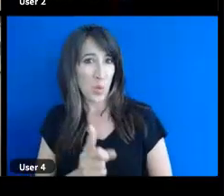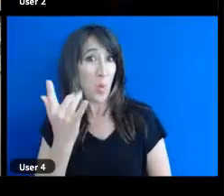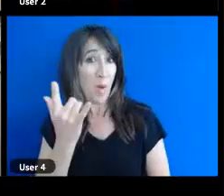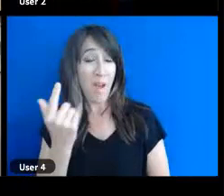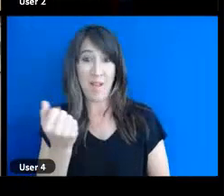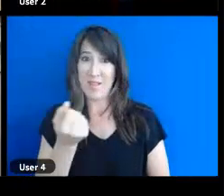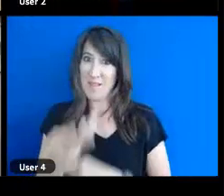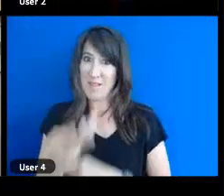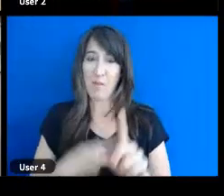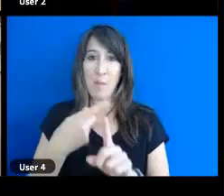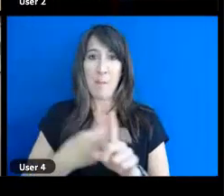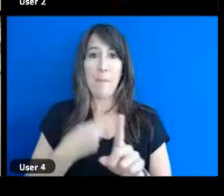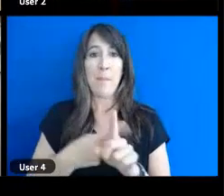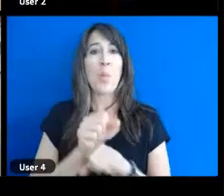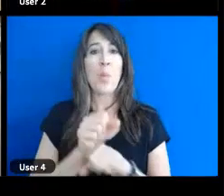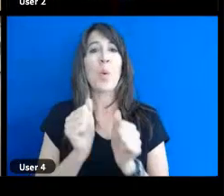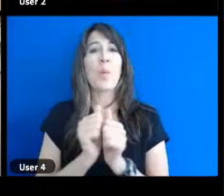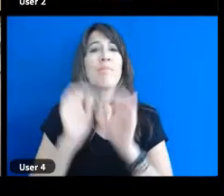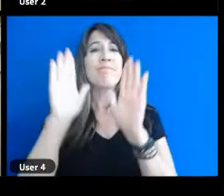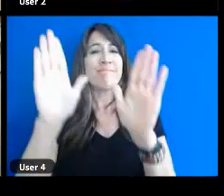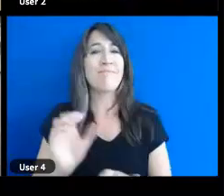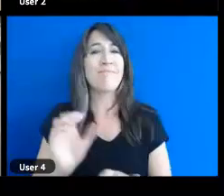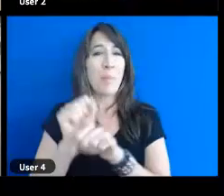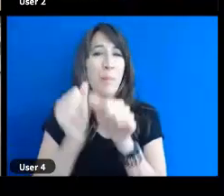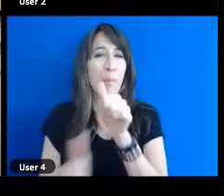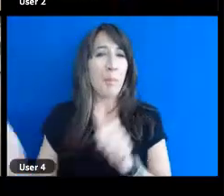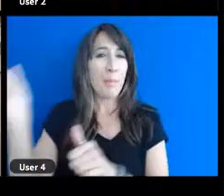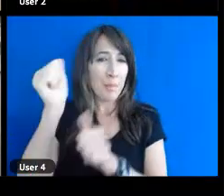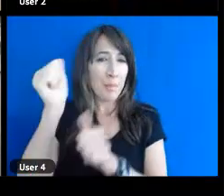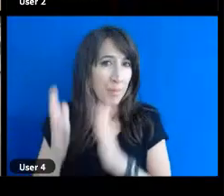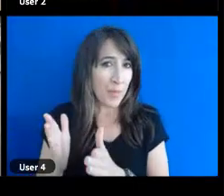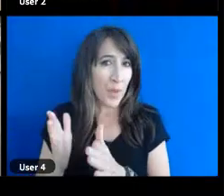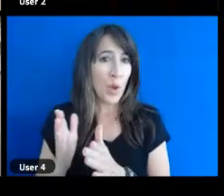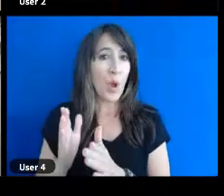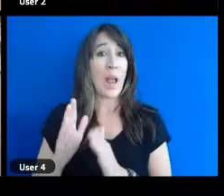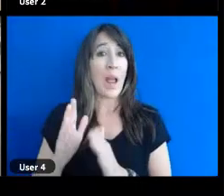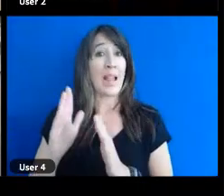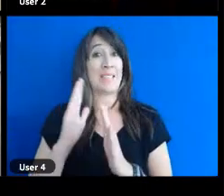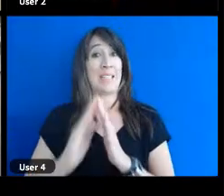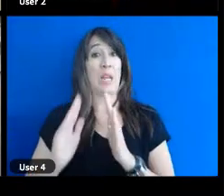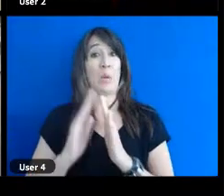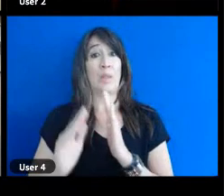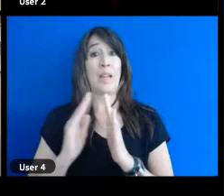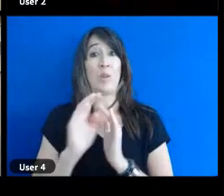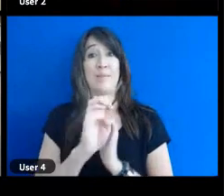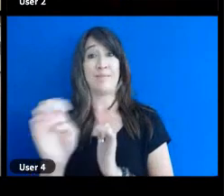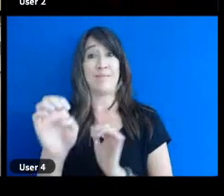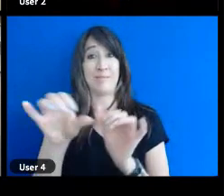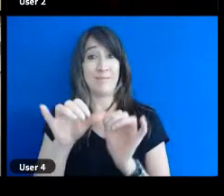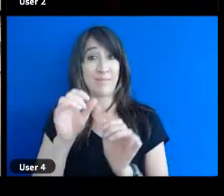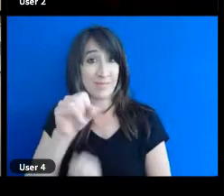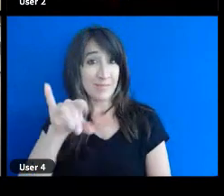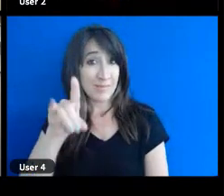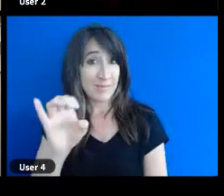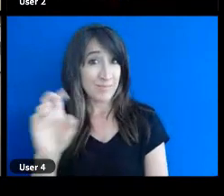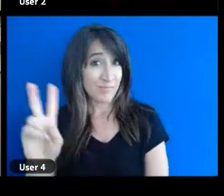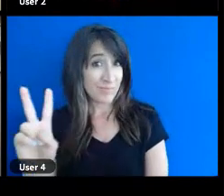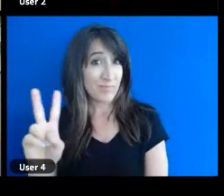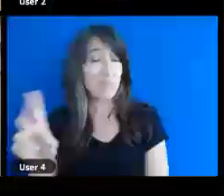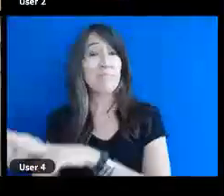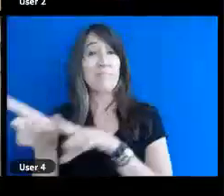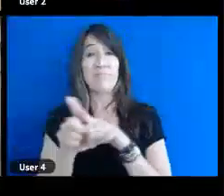because we've spent quite a few months working with some really amazing employers in the downtown east side of Vancouver, but also